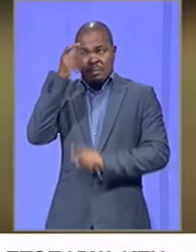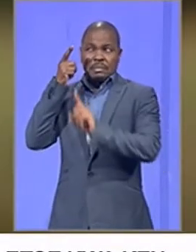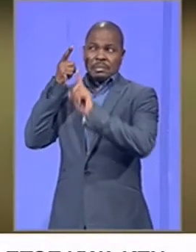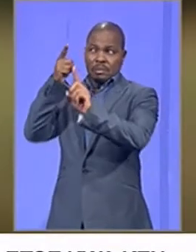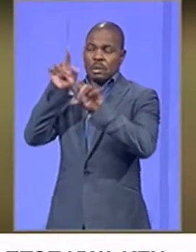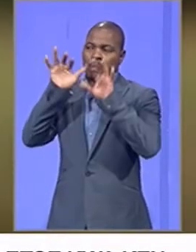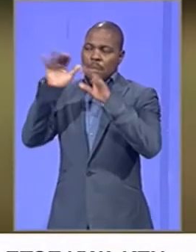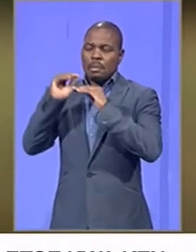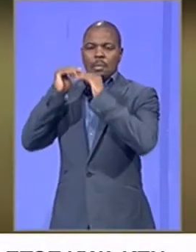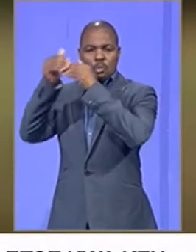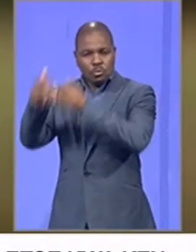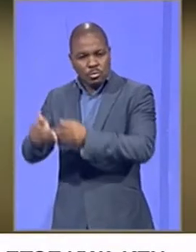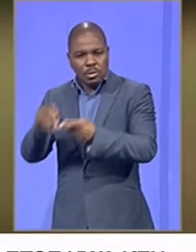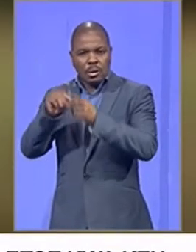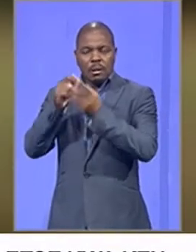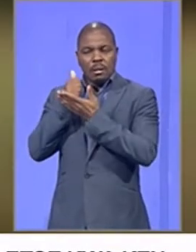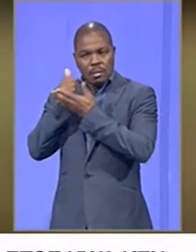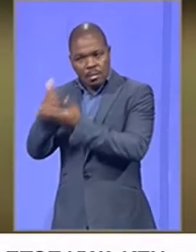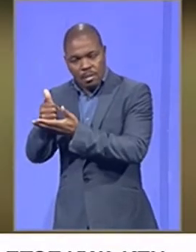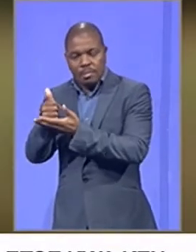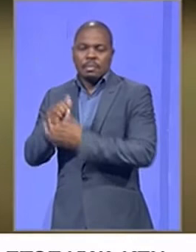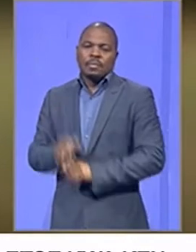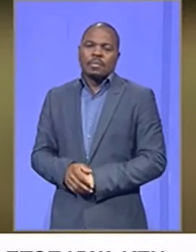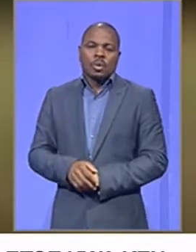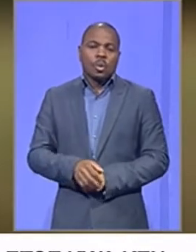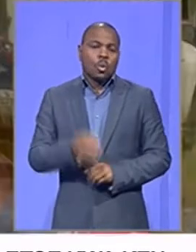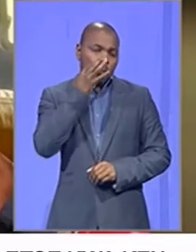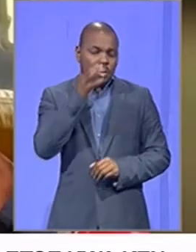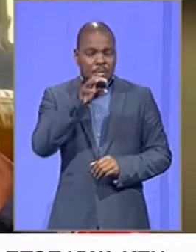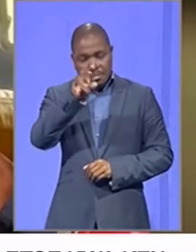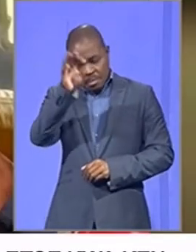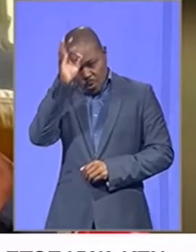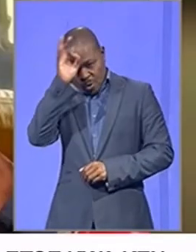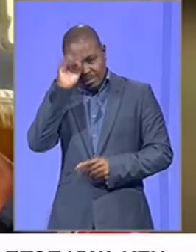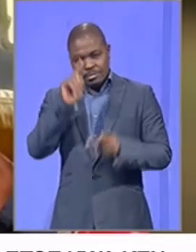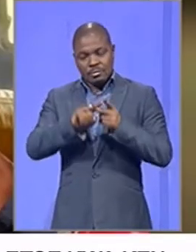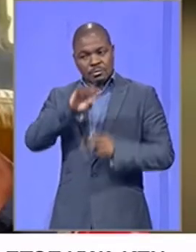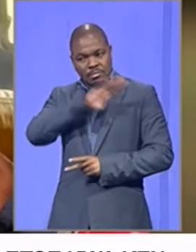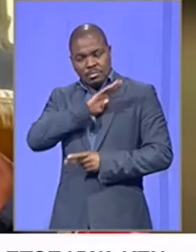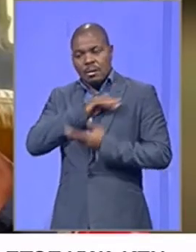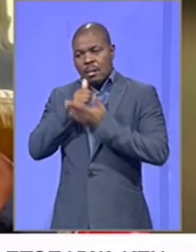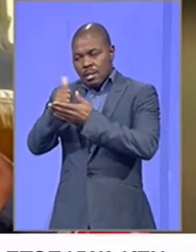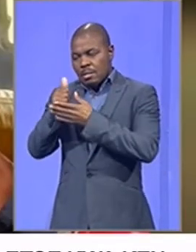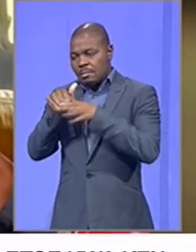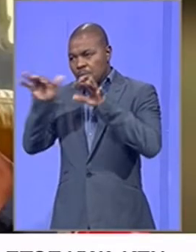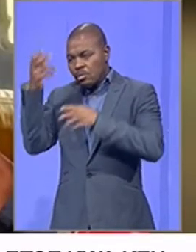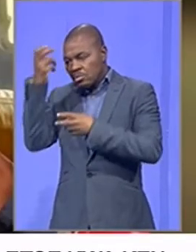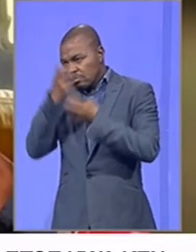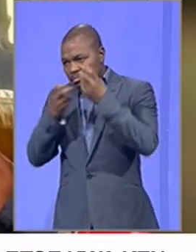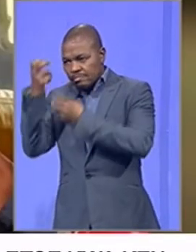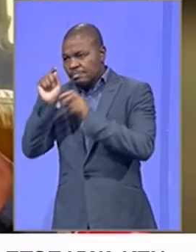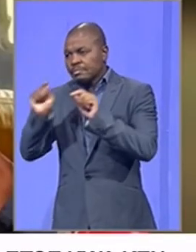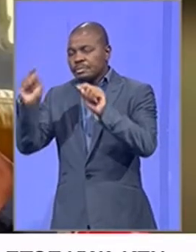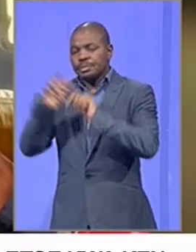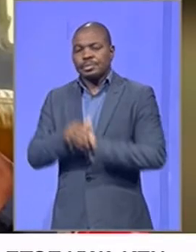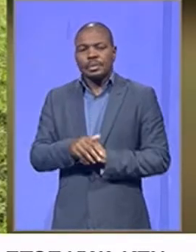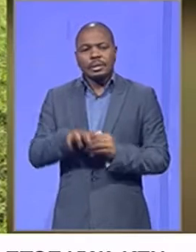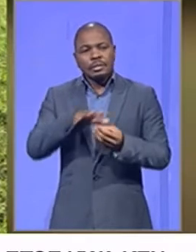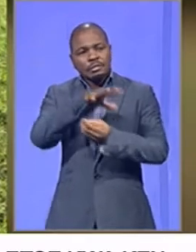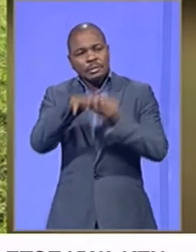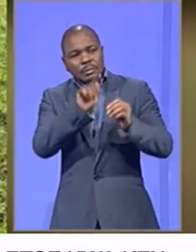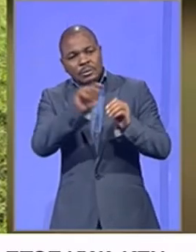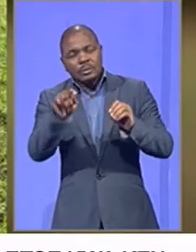baagi le go batlamela ka thuso. O rile sepodisi le sesole ba thusa go batla batho ba ba timetseng. Malapa a megileng a